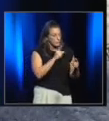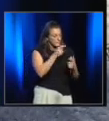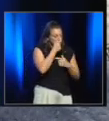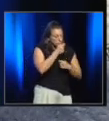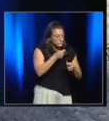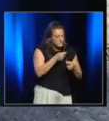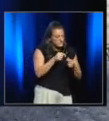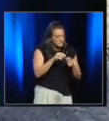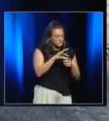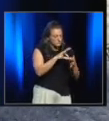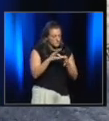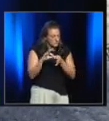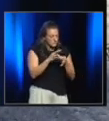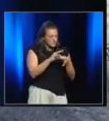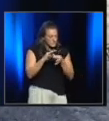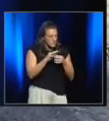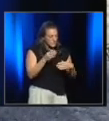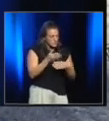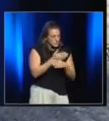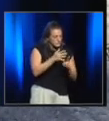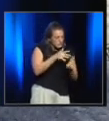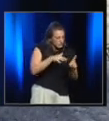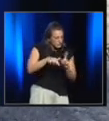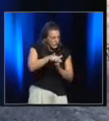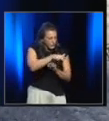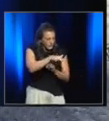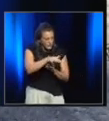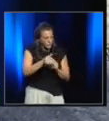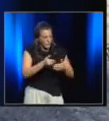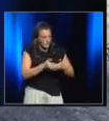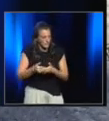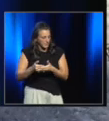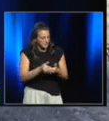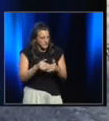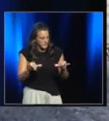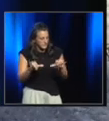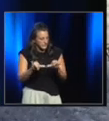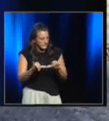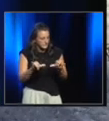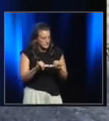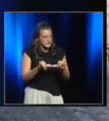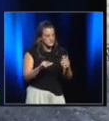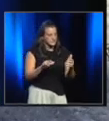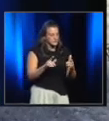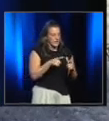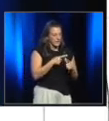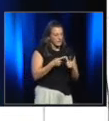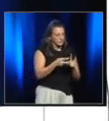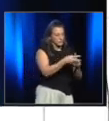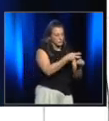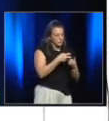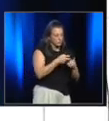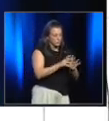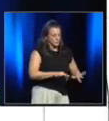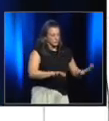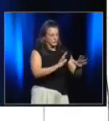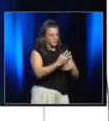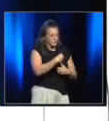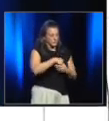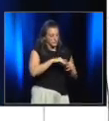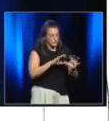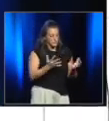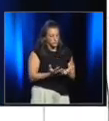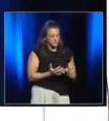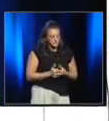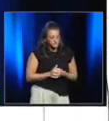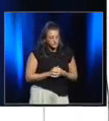environment through pup size and eventual recruitment into the population. So the other